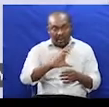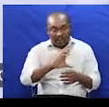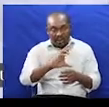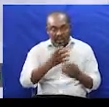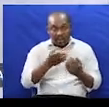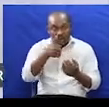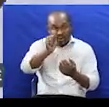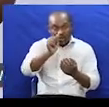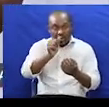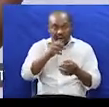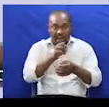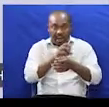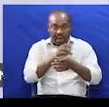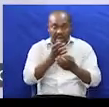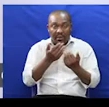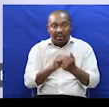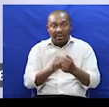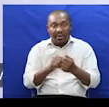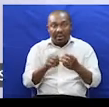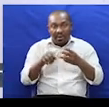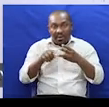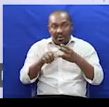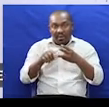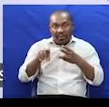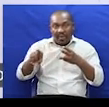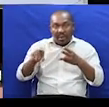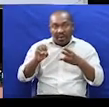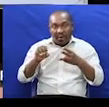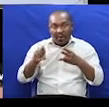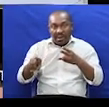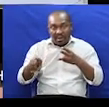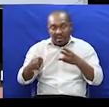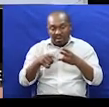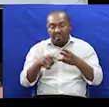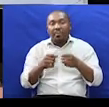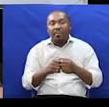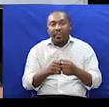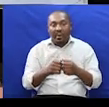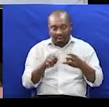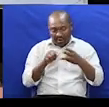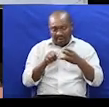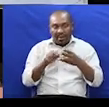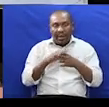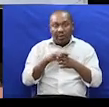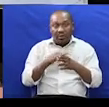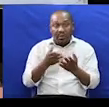will be phenolphthalein. The question is, why phenolphthalein? We are using phenolphthalein